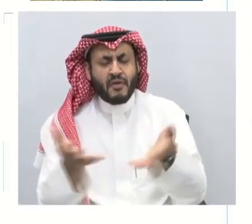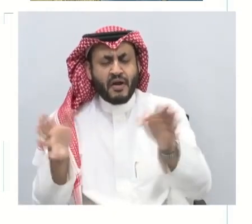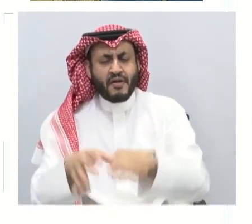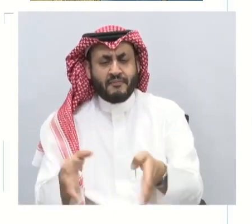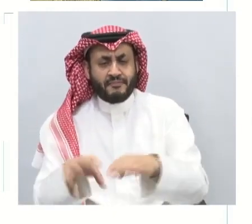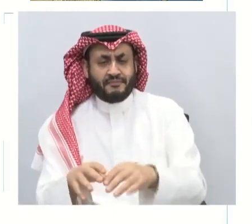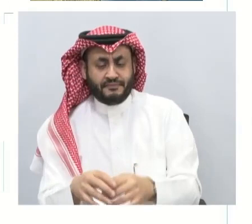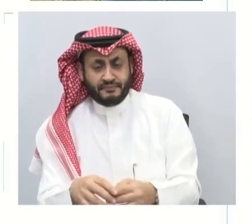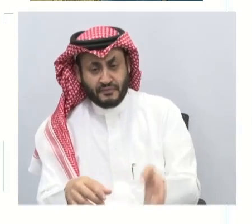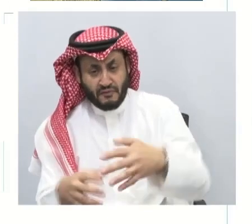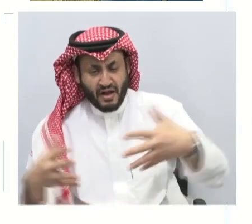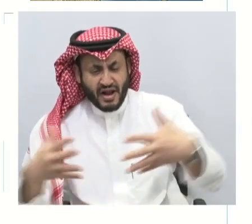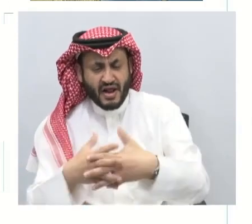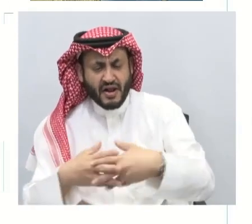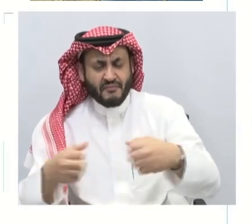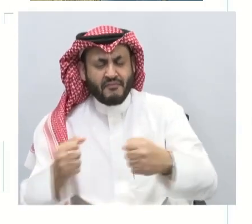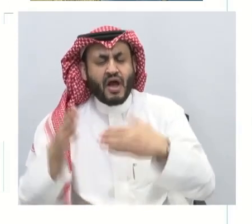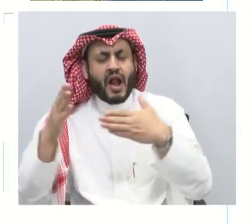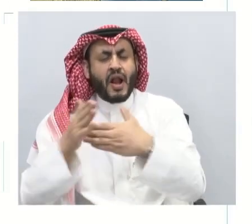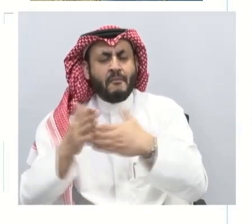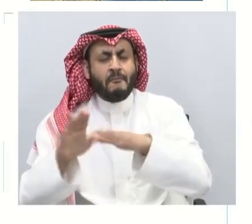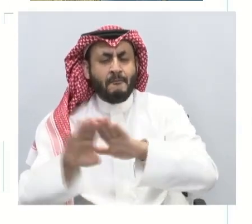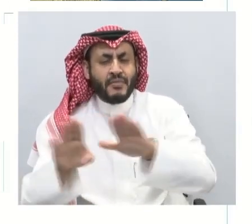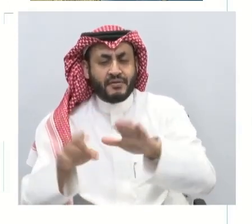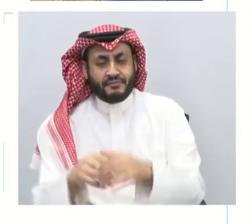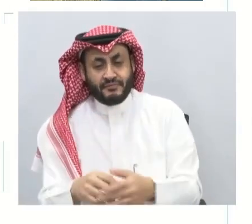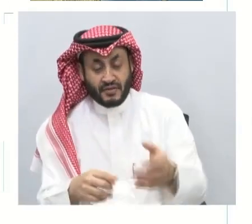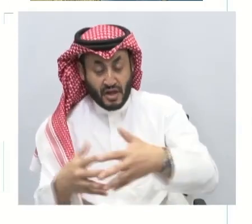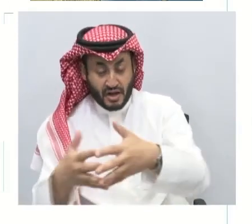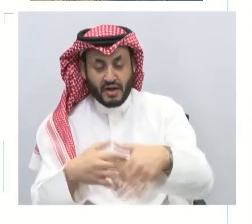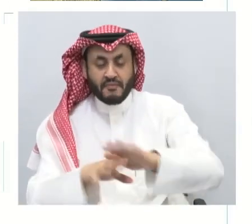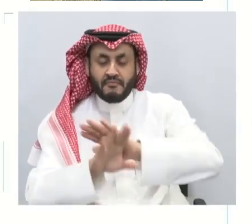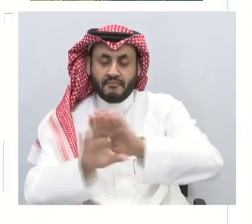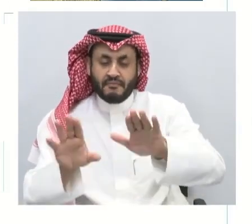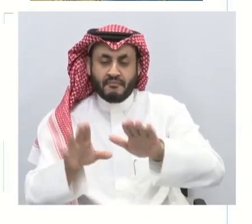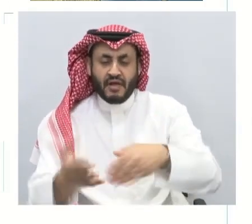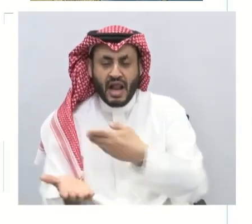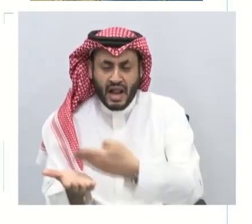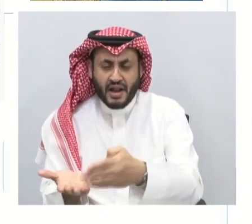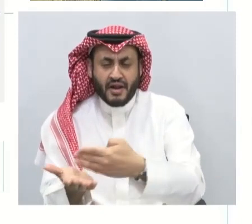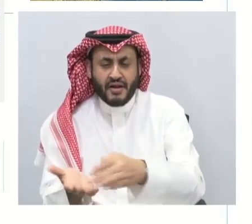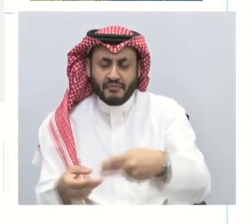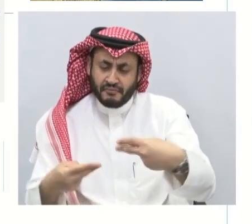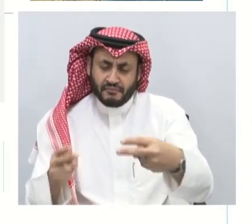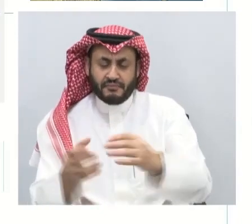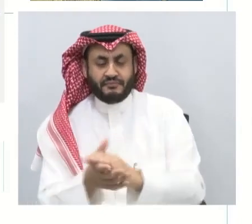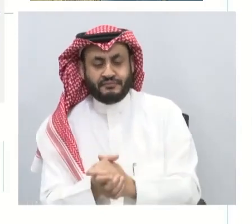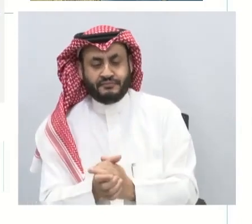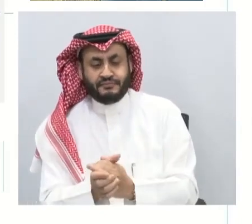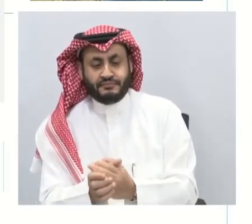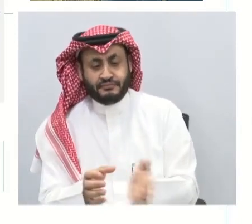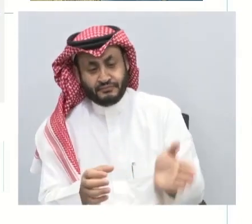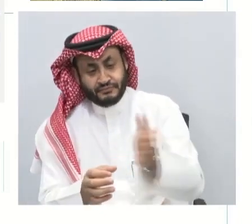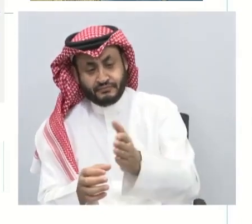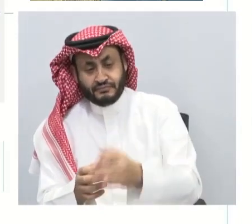damage, and traffic came to a complete stop. The storm is now over, and cleanup can begin.